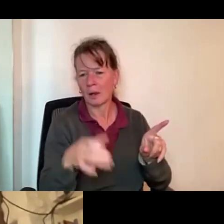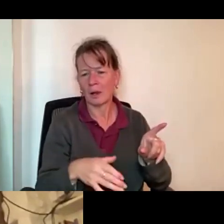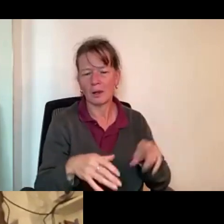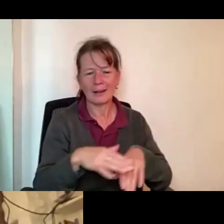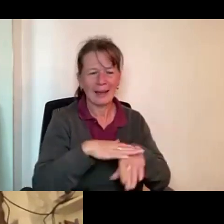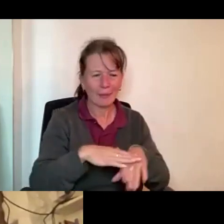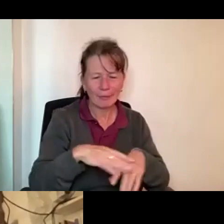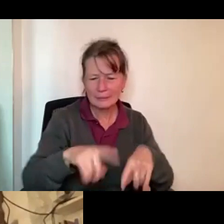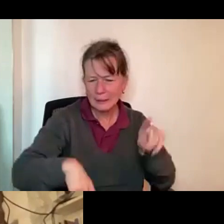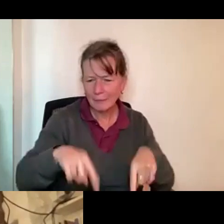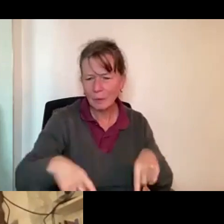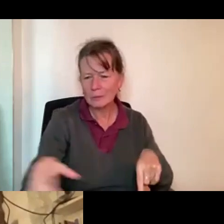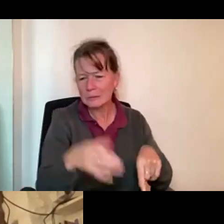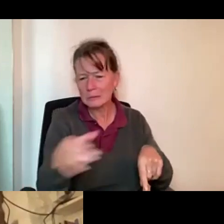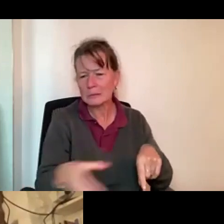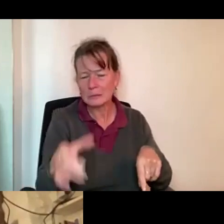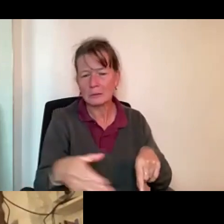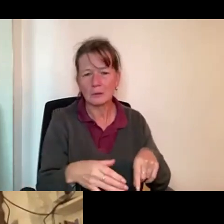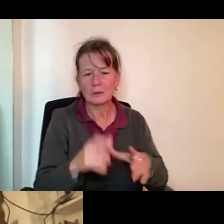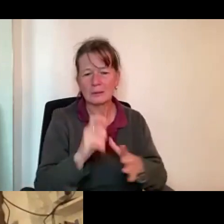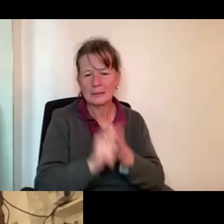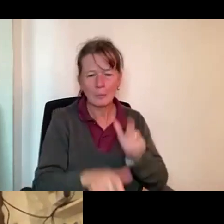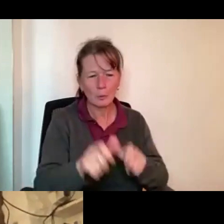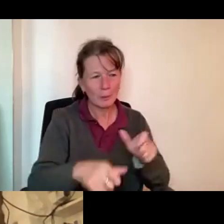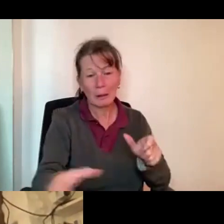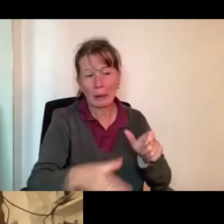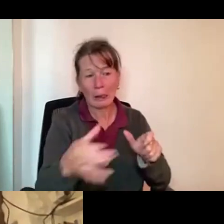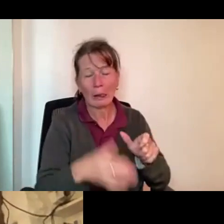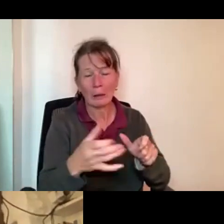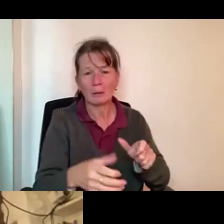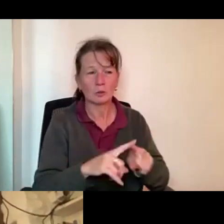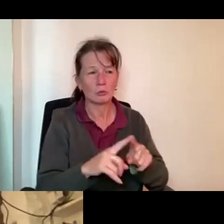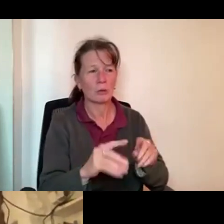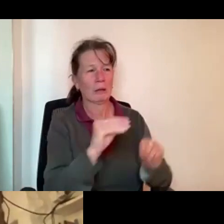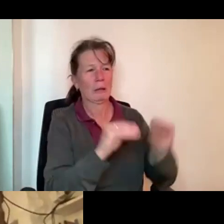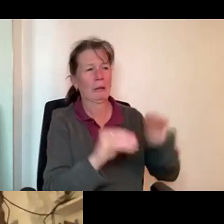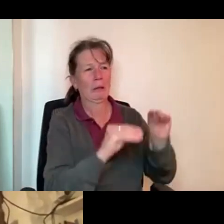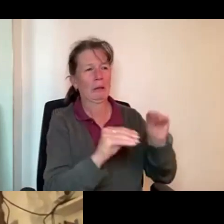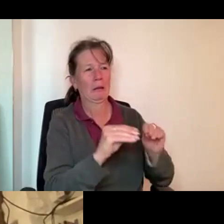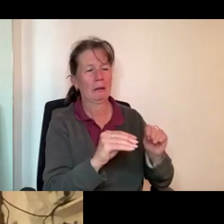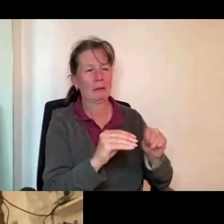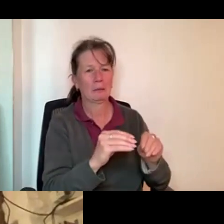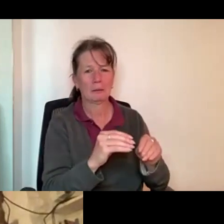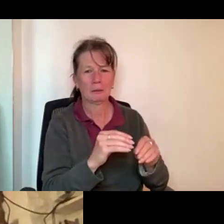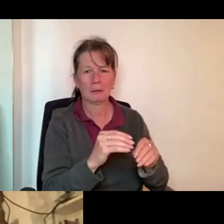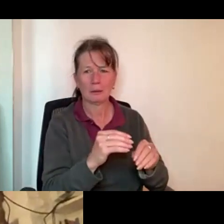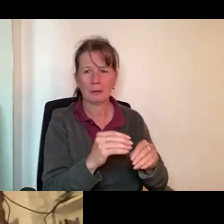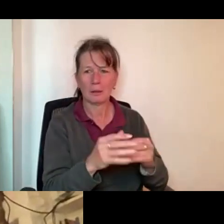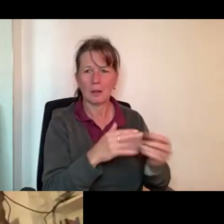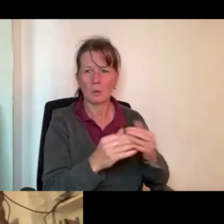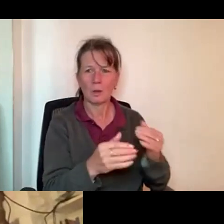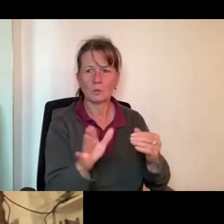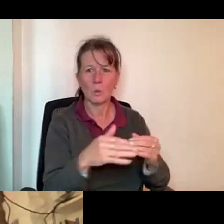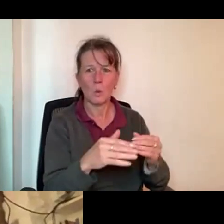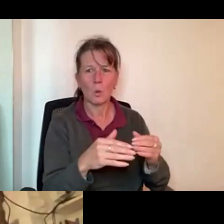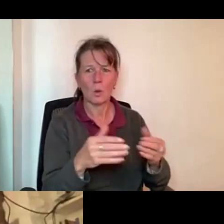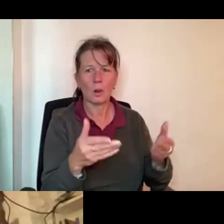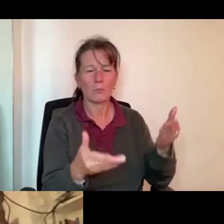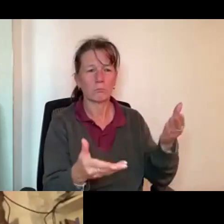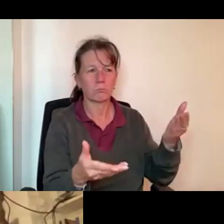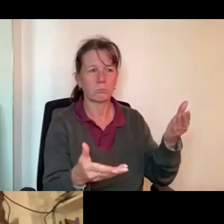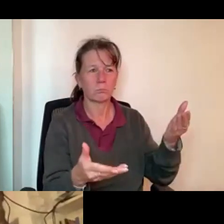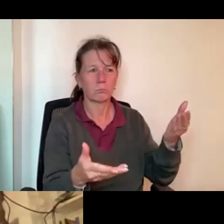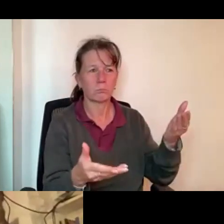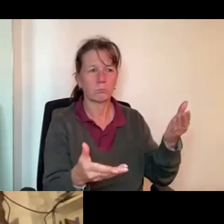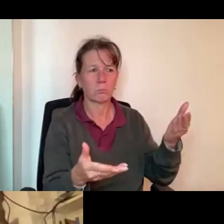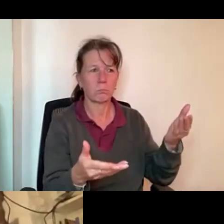ethnically diverse people, disabled people, in order to unskew that outcome? You mean as